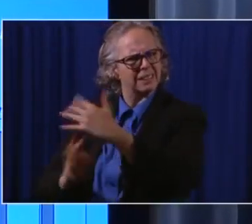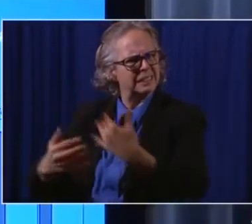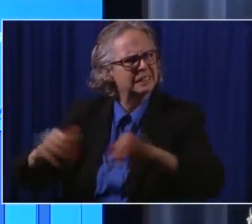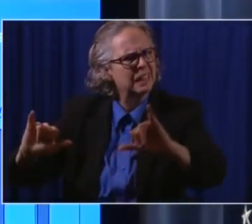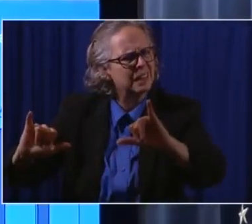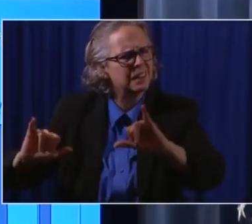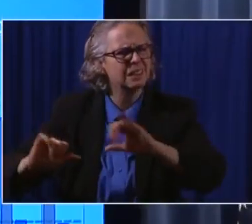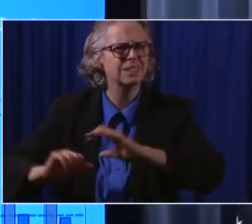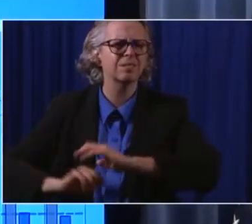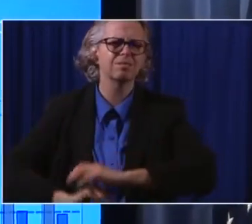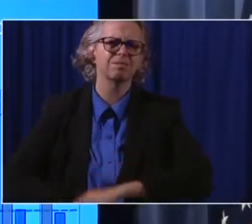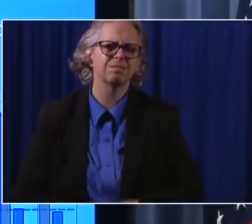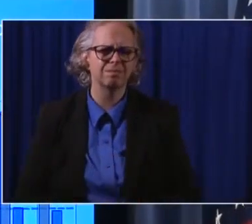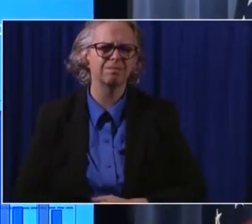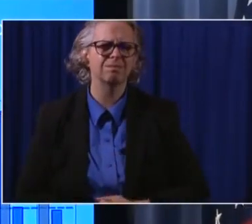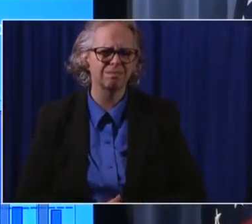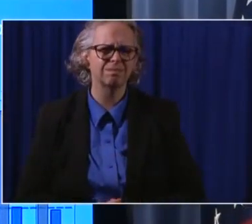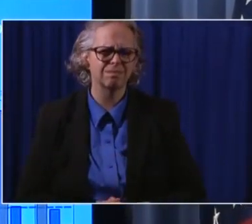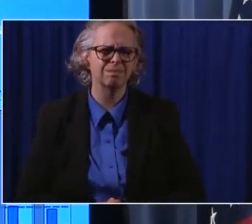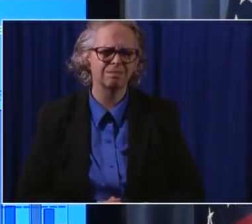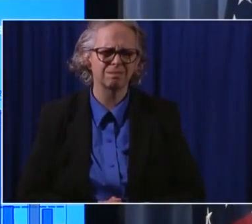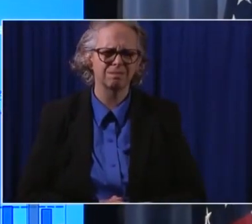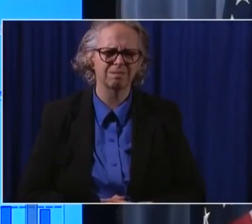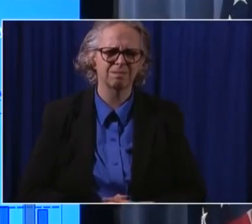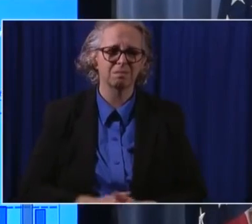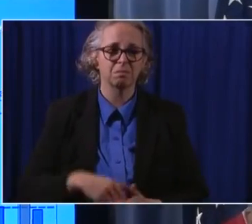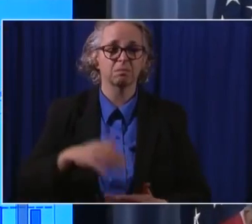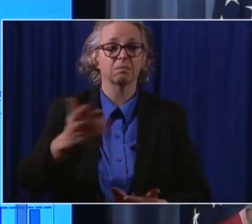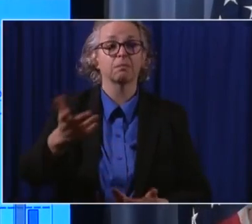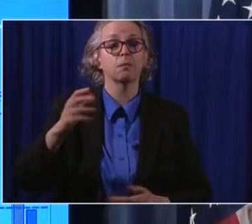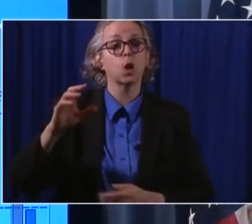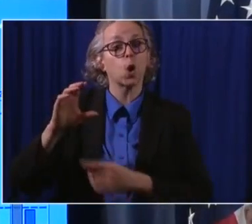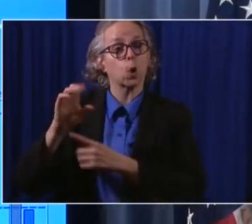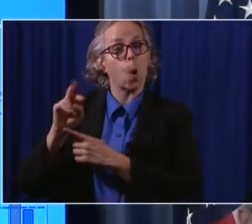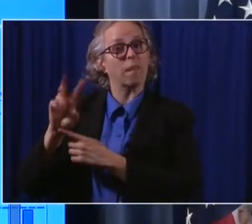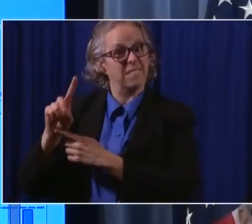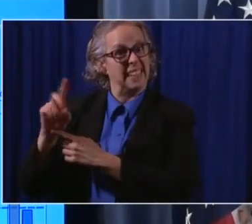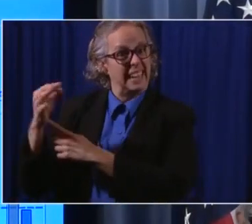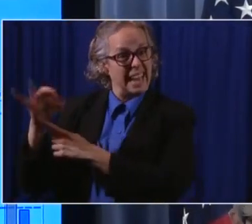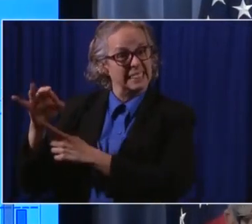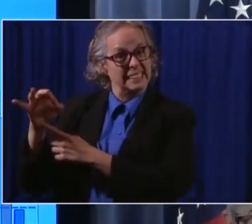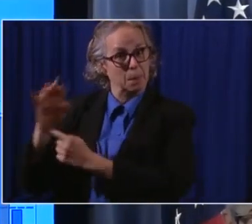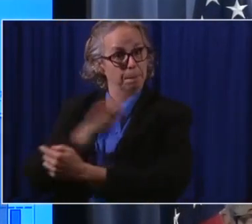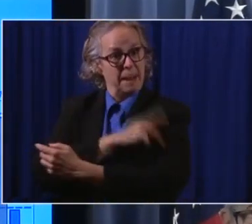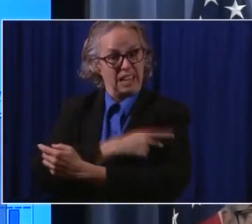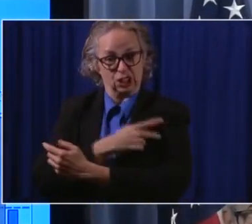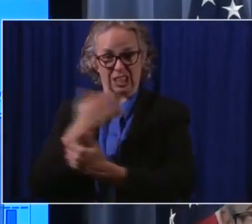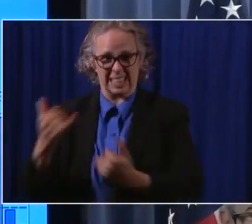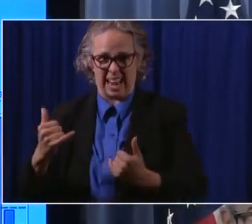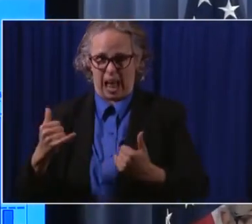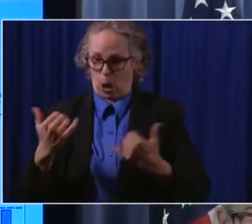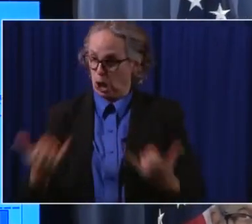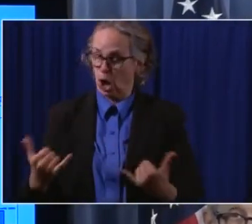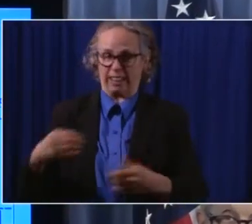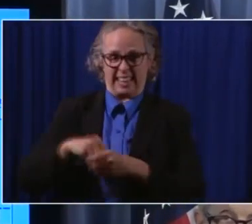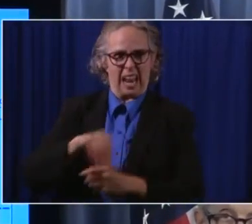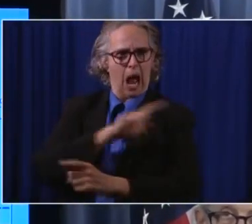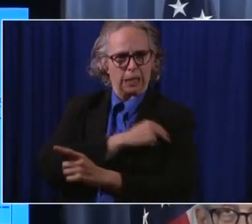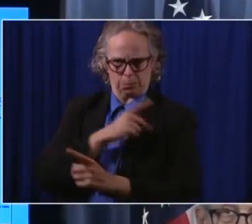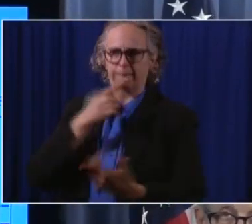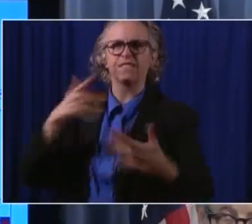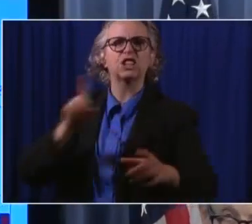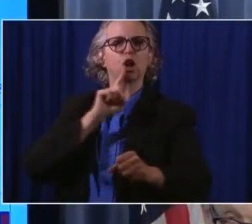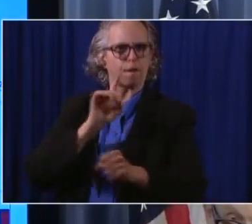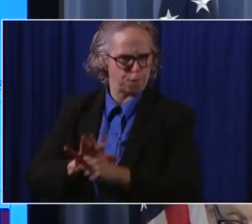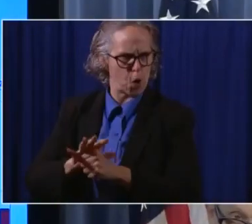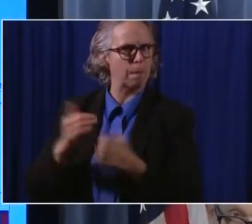Number of confirmed COVID-19 patients that are currently in Ohio hospitals. In other words, the number who are